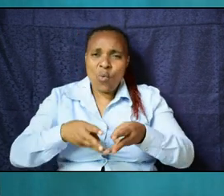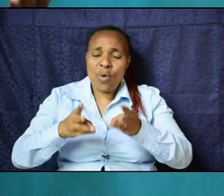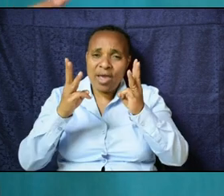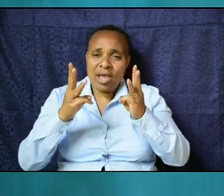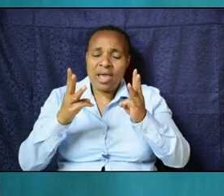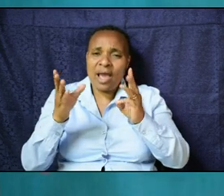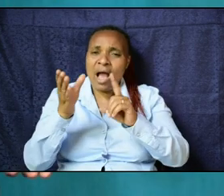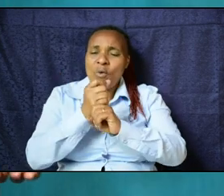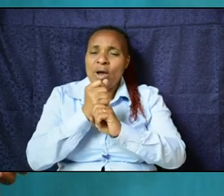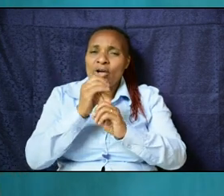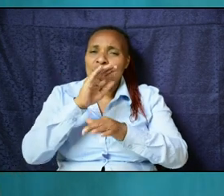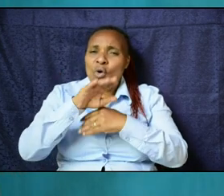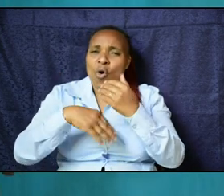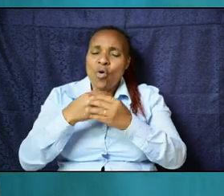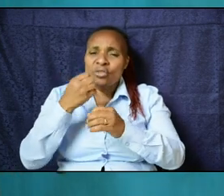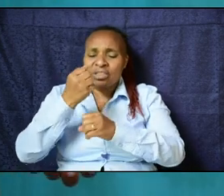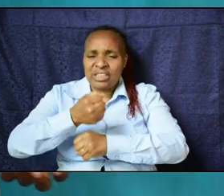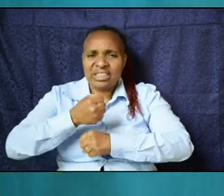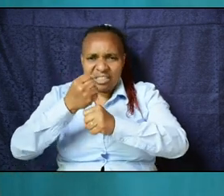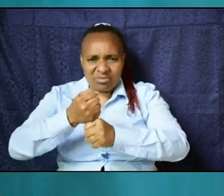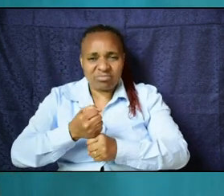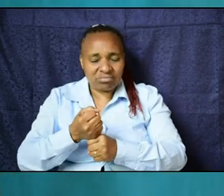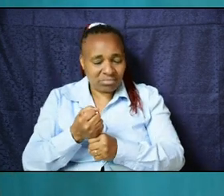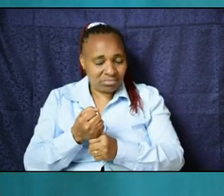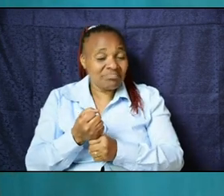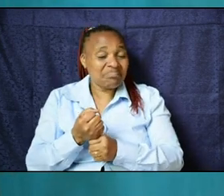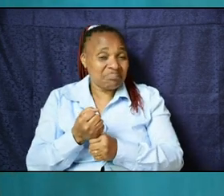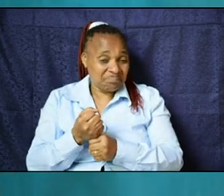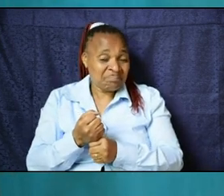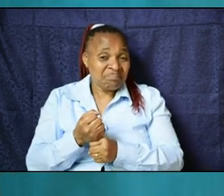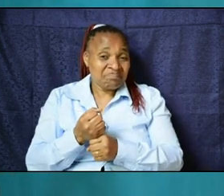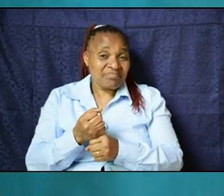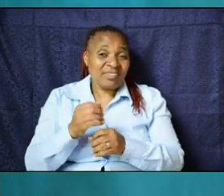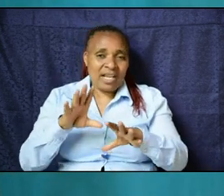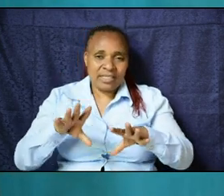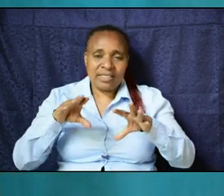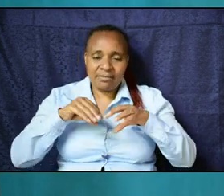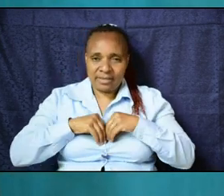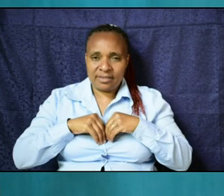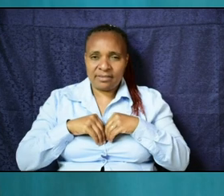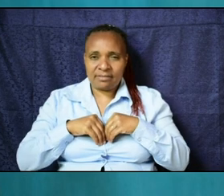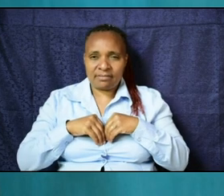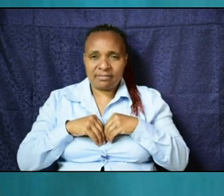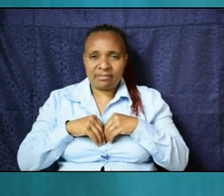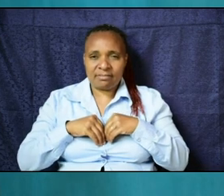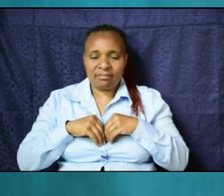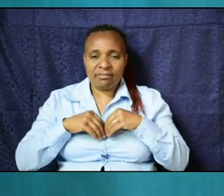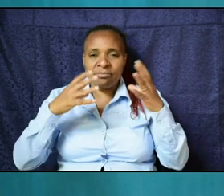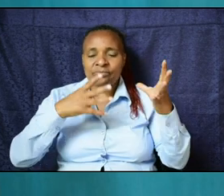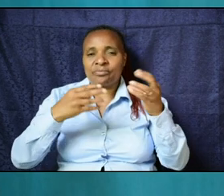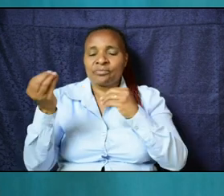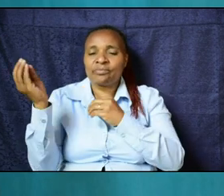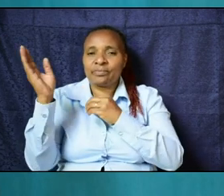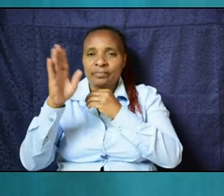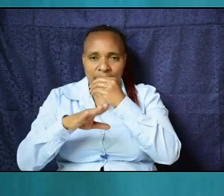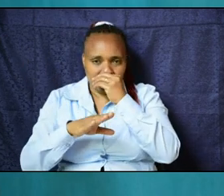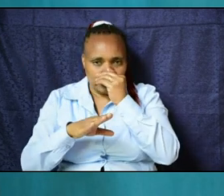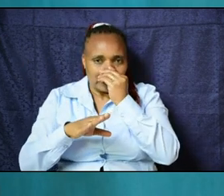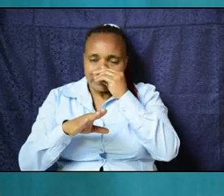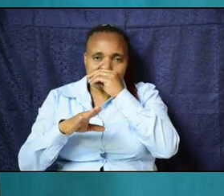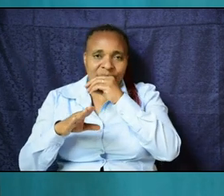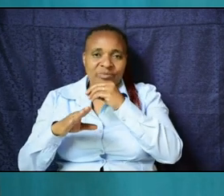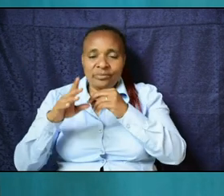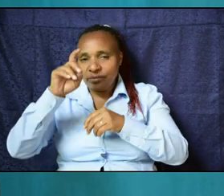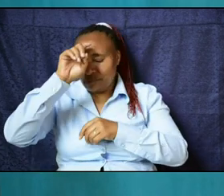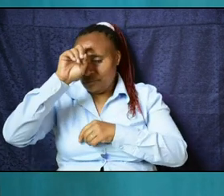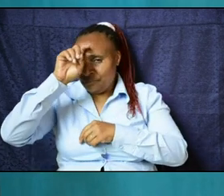acquired all those chariots. Definitely. Yeah, so he accepts and mm-hmm. he goes back to, he goes